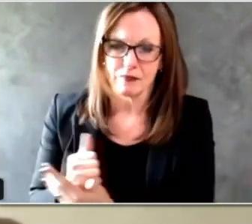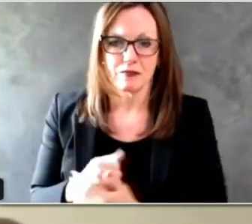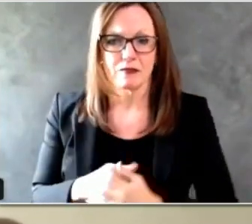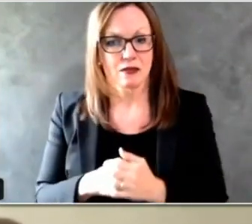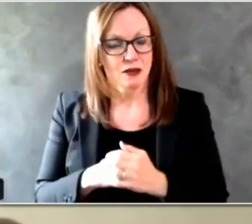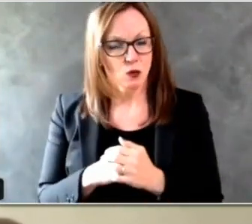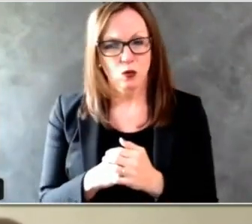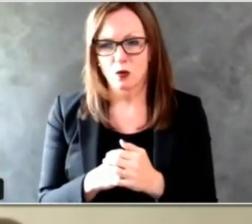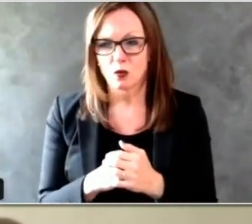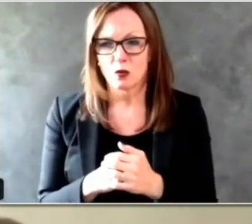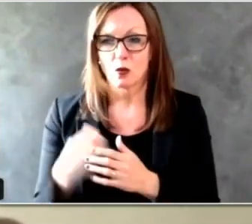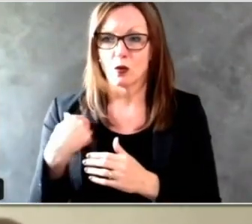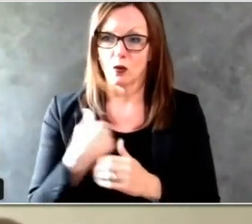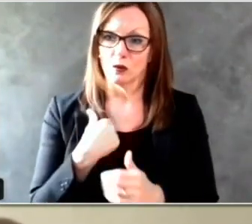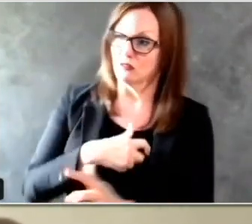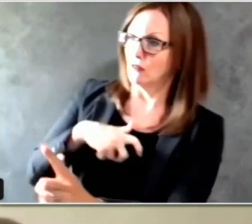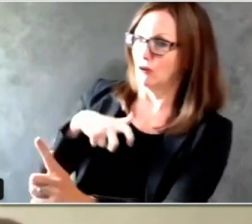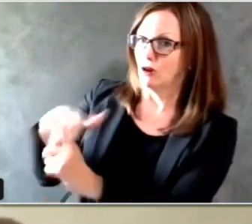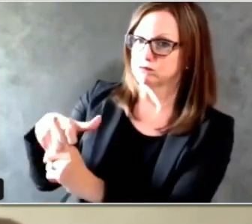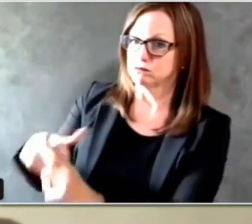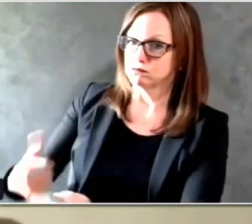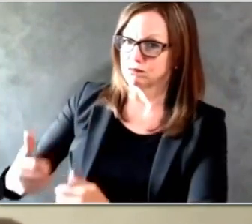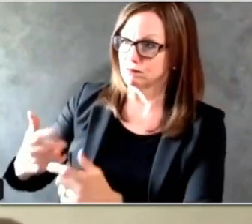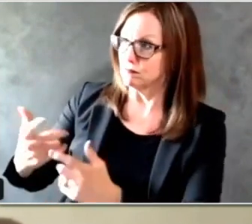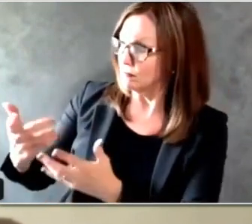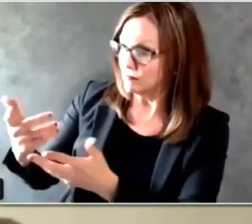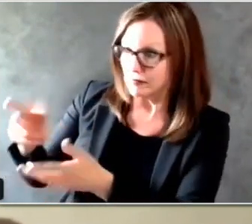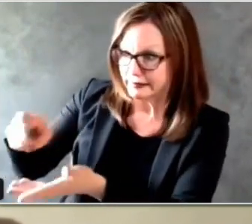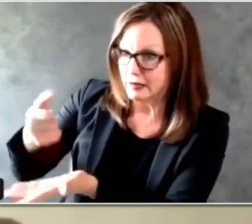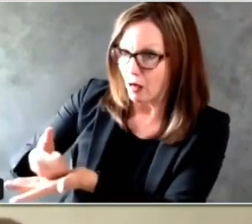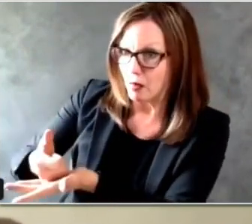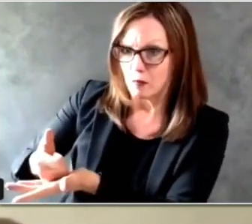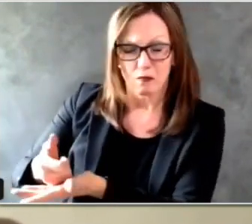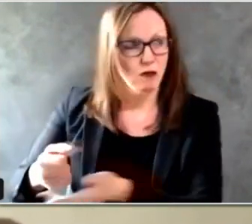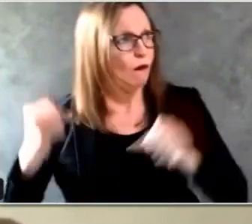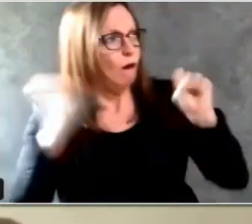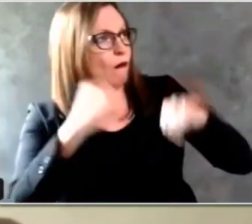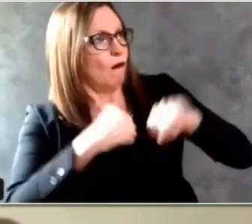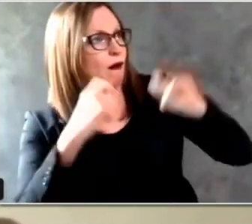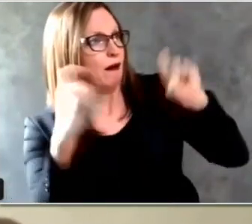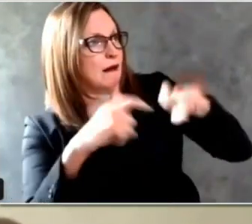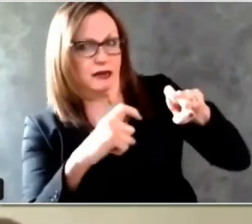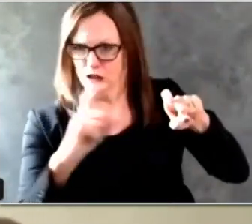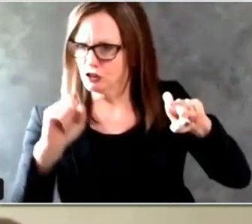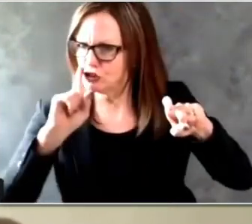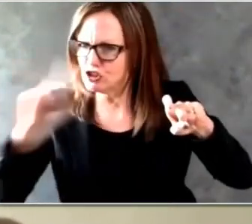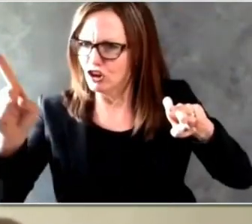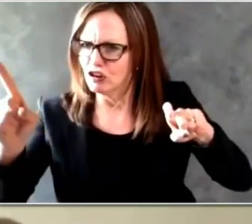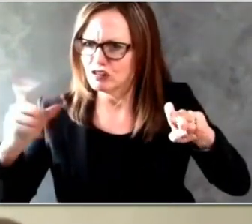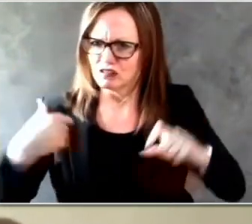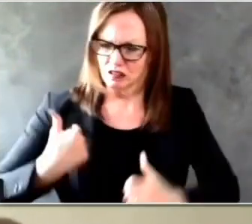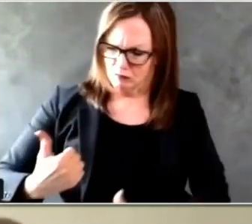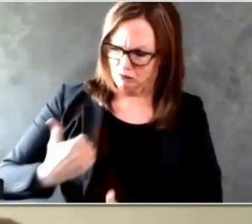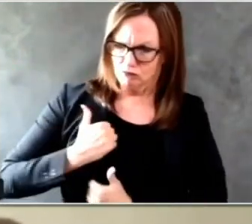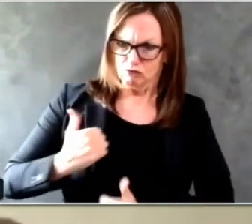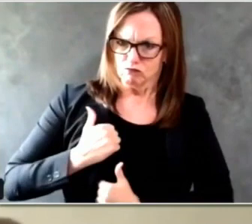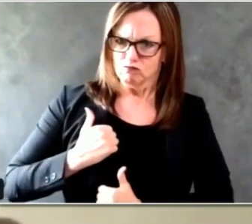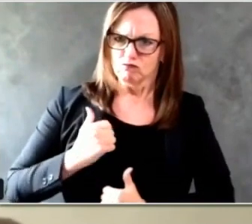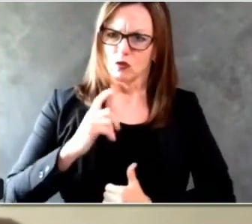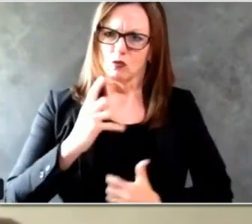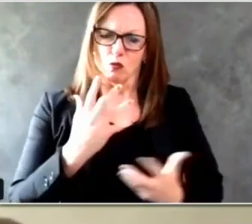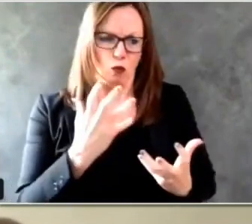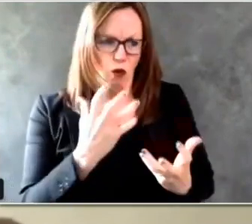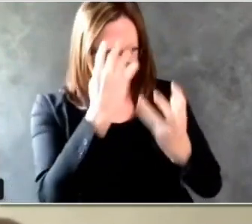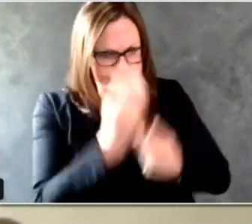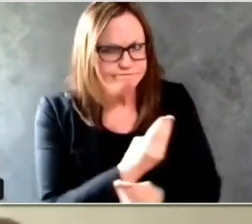word. I simply cannot praise them enough. Many left their civilian employers to answer the state's call for help.